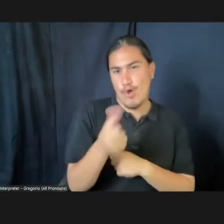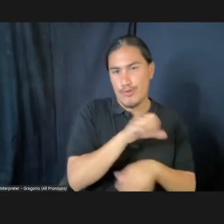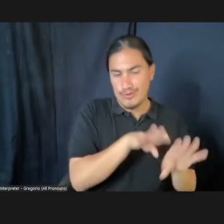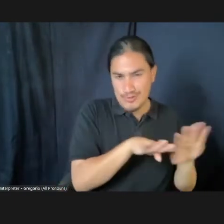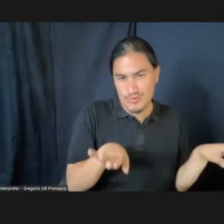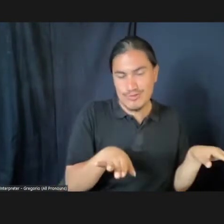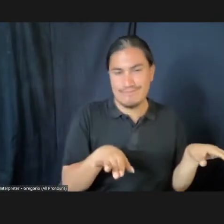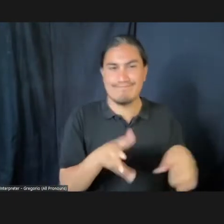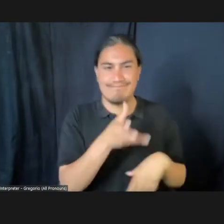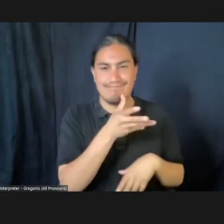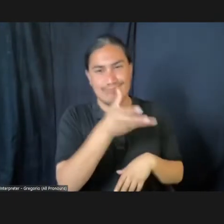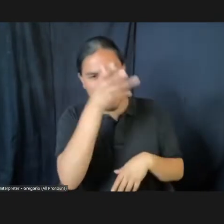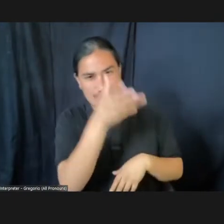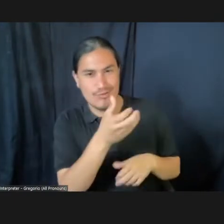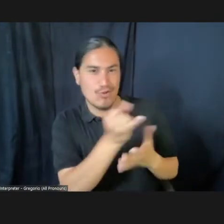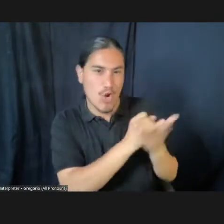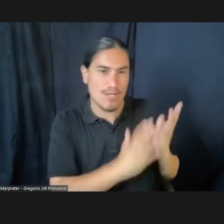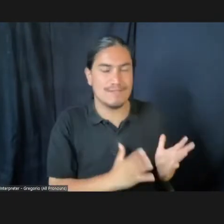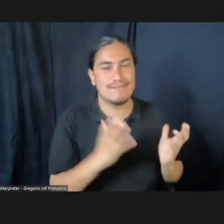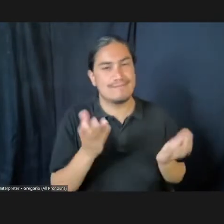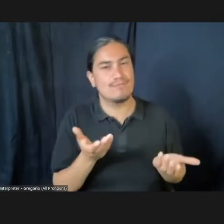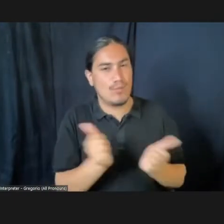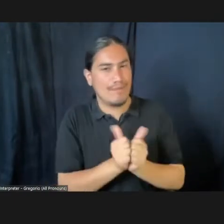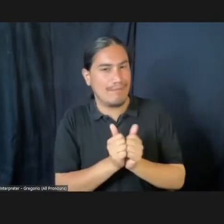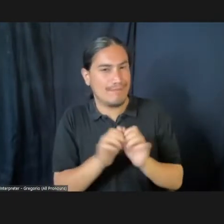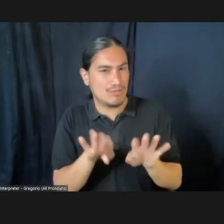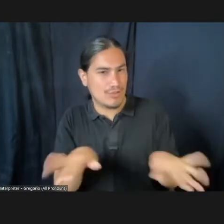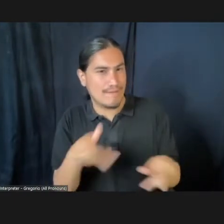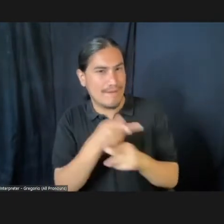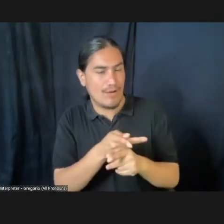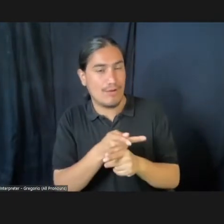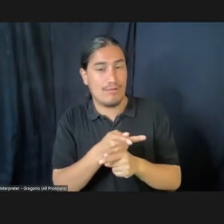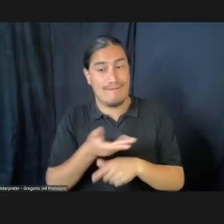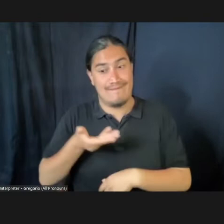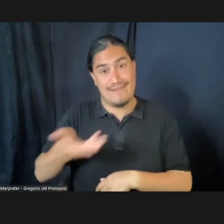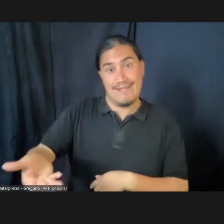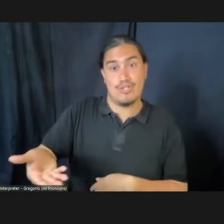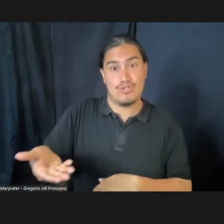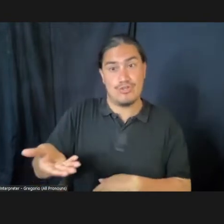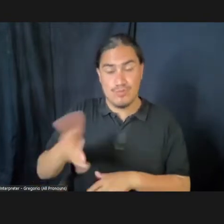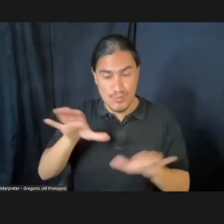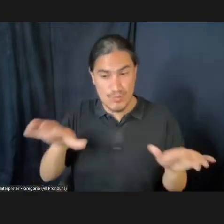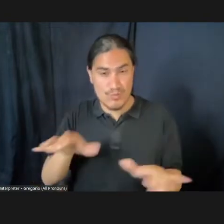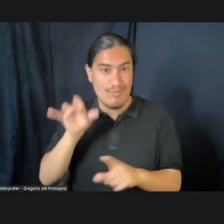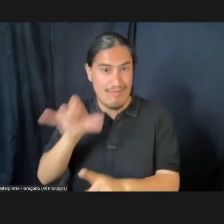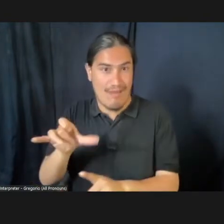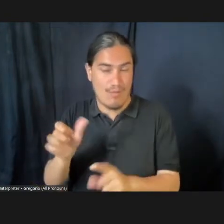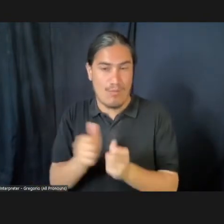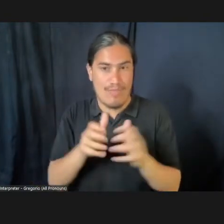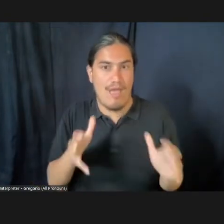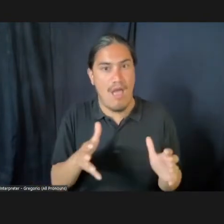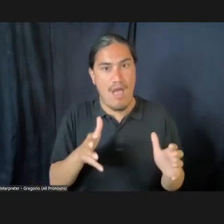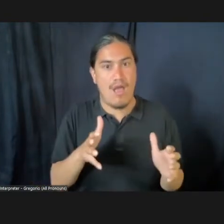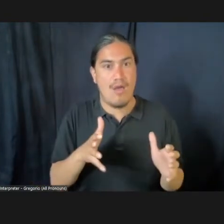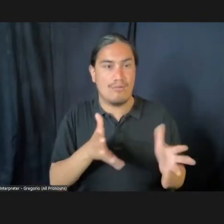via provided childcare. The invitation to do my heart's work without leaving behind my heartbeats.